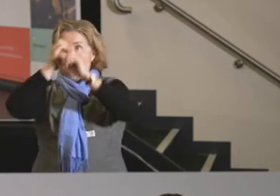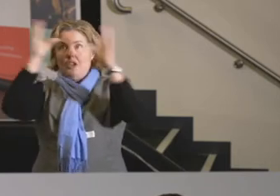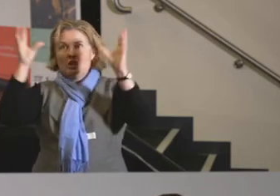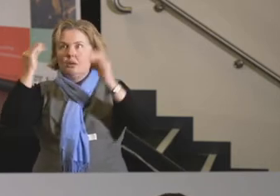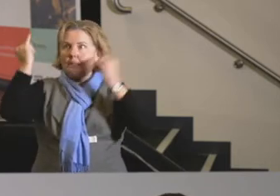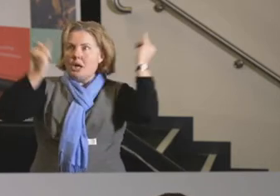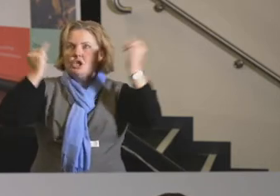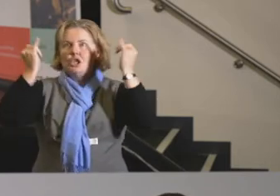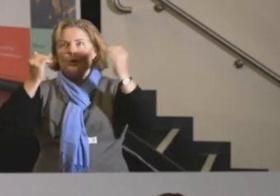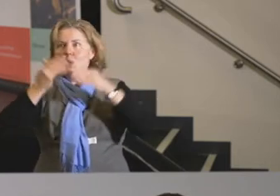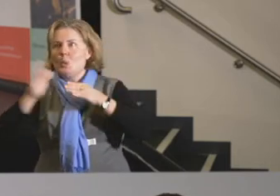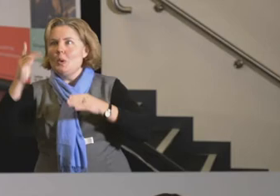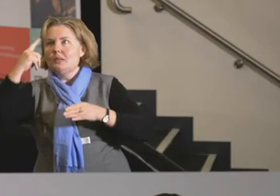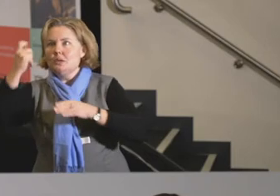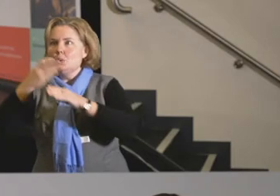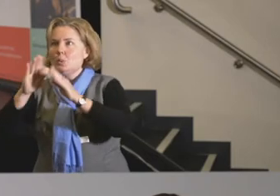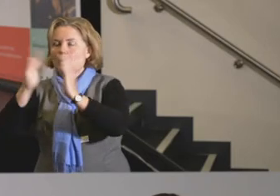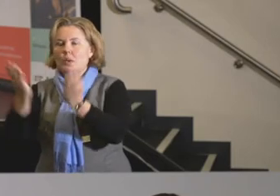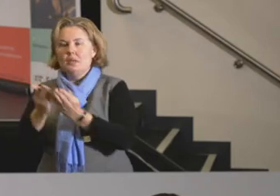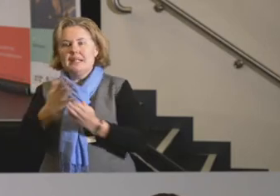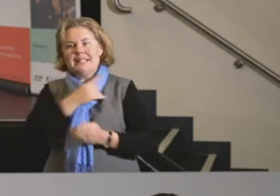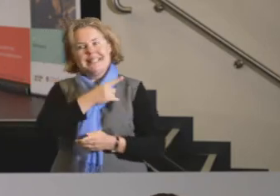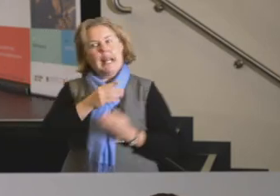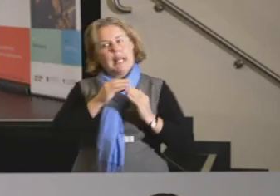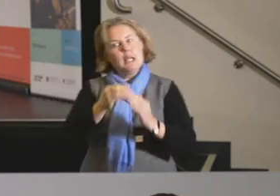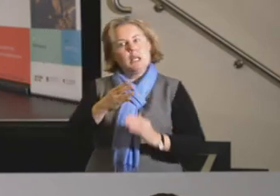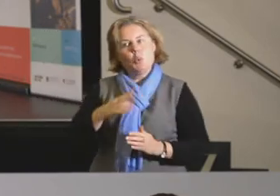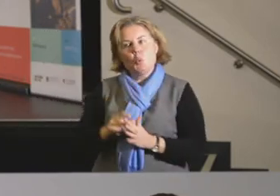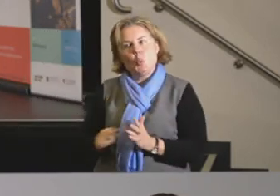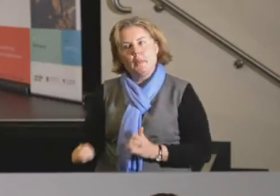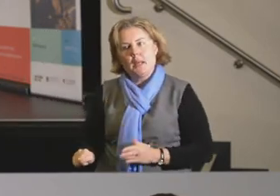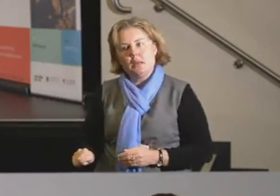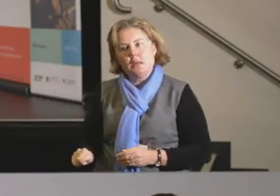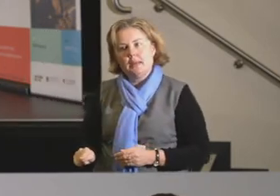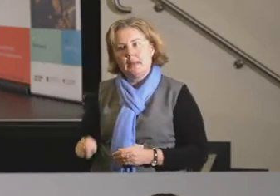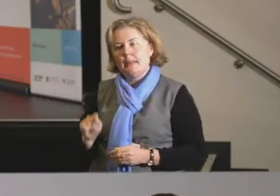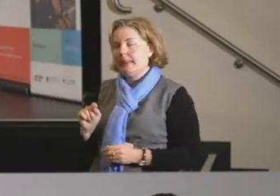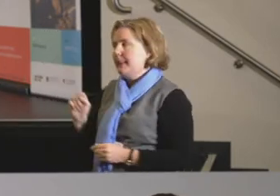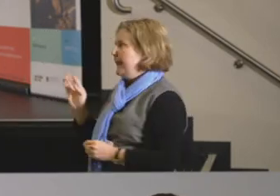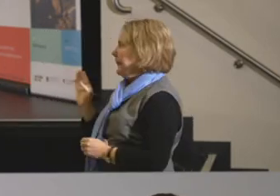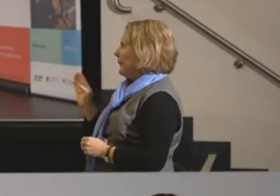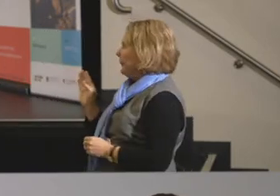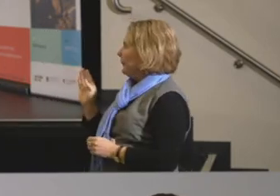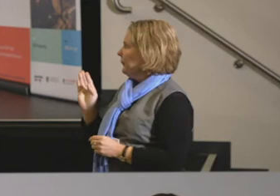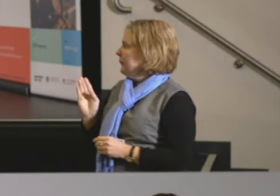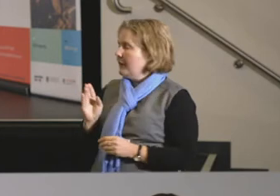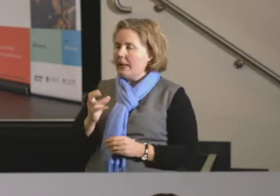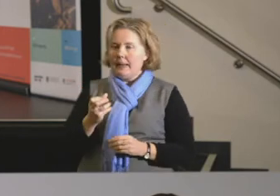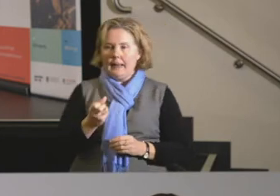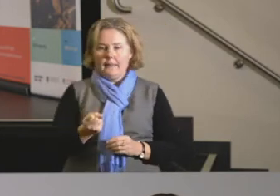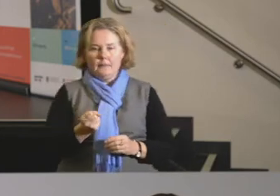It's quite interesting. I think it was a session yesterday that I attended. I think it was a gender at work session,